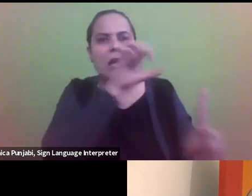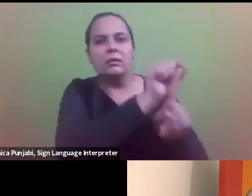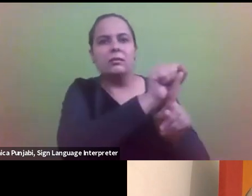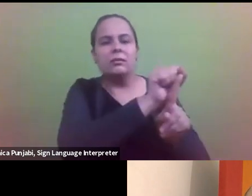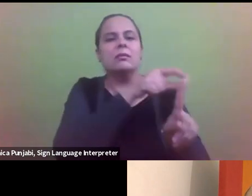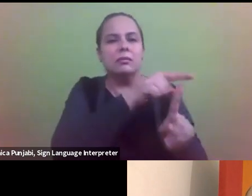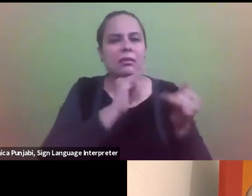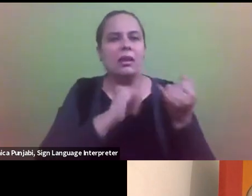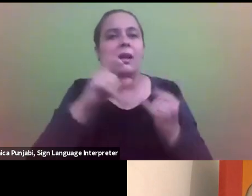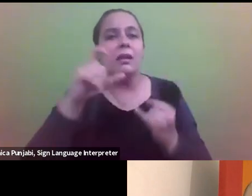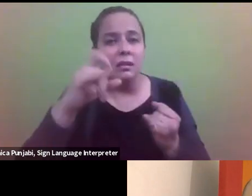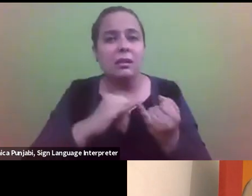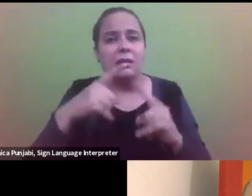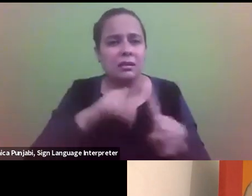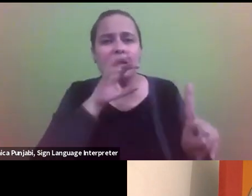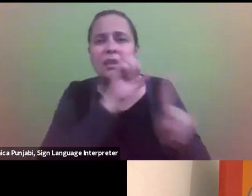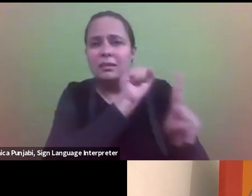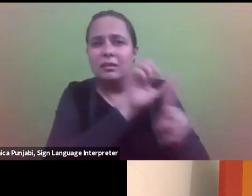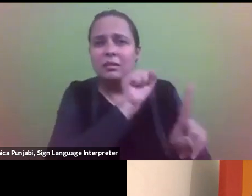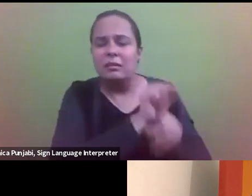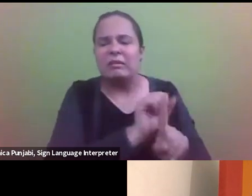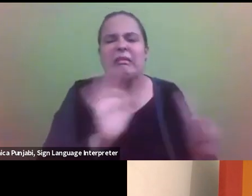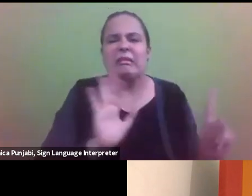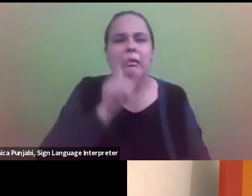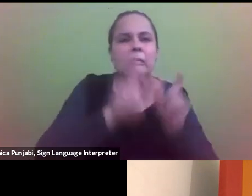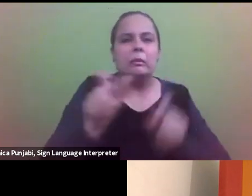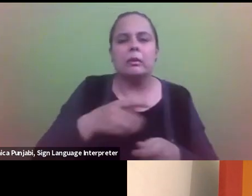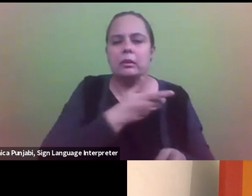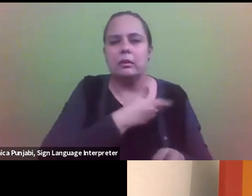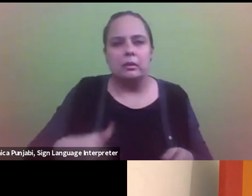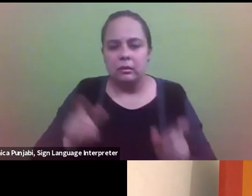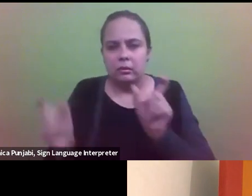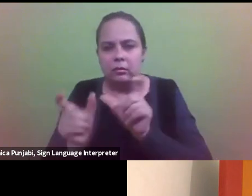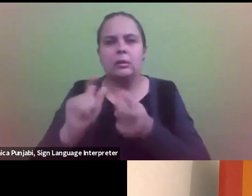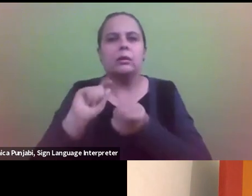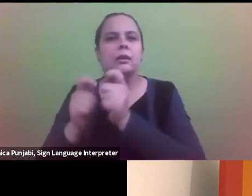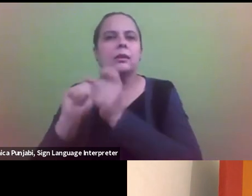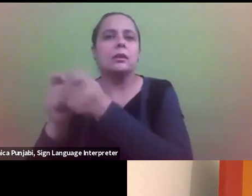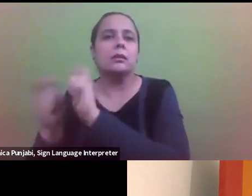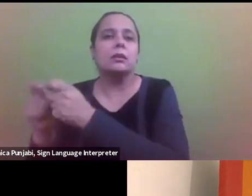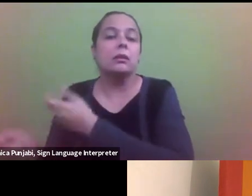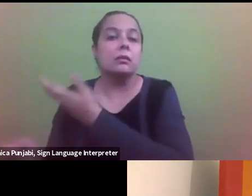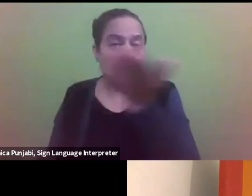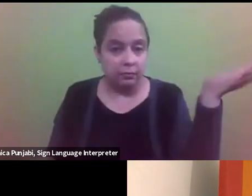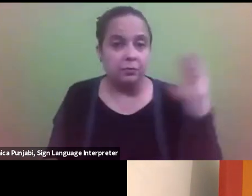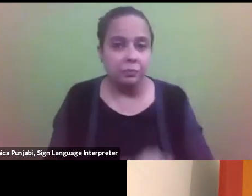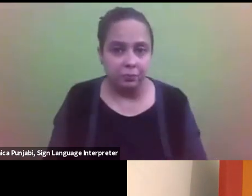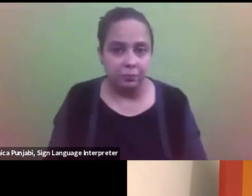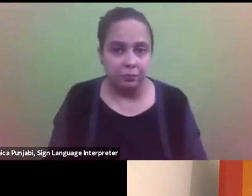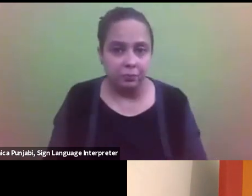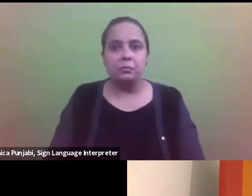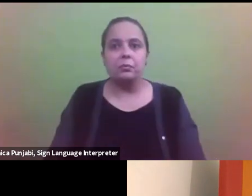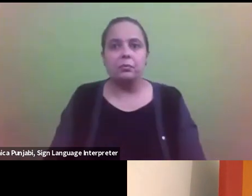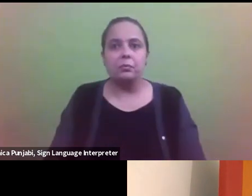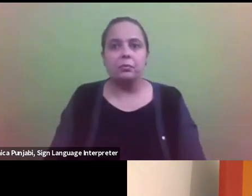other surnames by which the caste are not giving away. Now, I came out to myself during my college time, and thankfully, I found a support system,